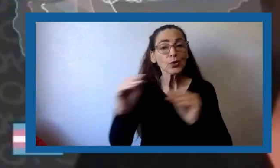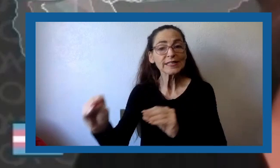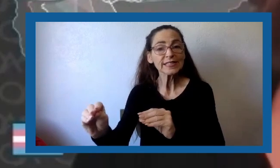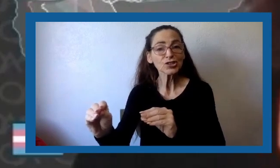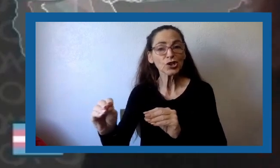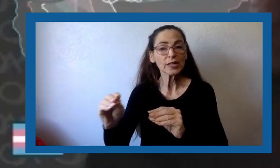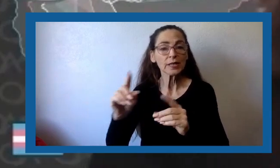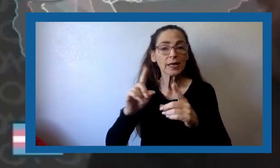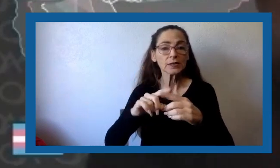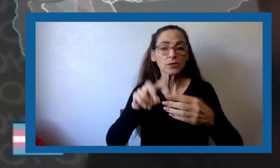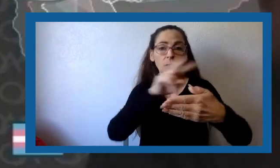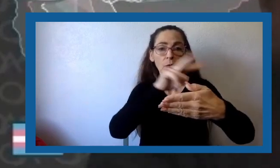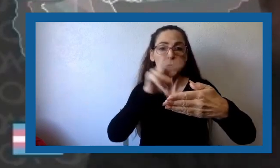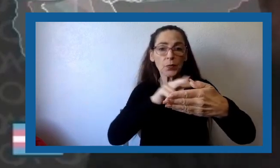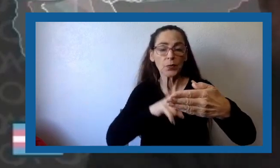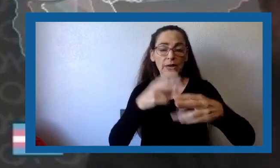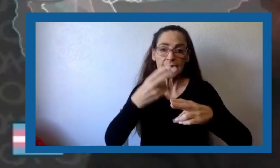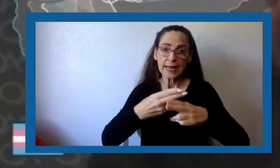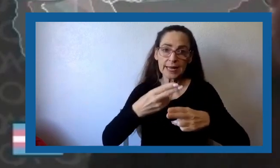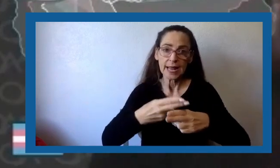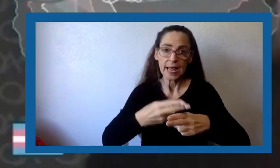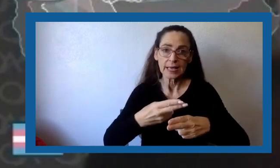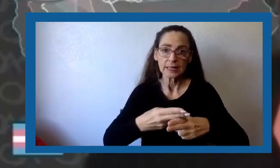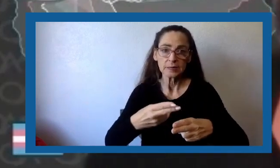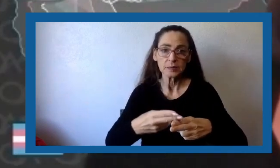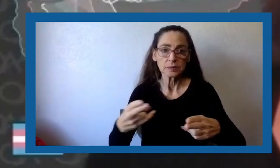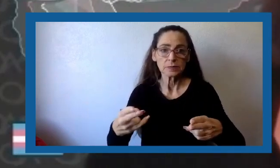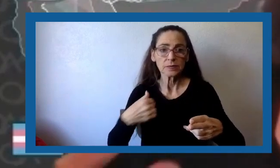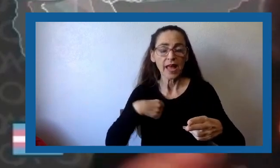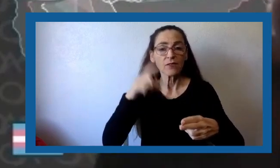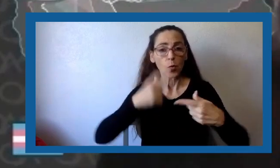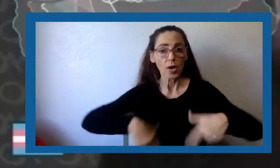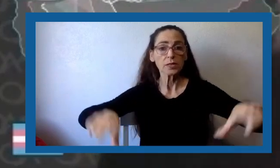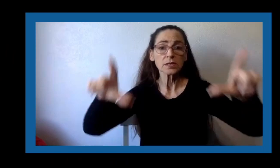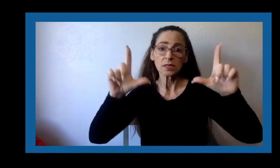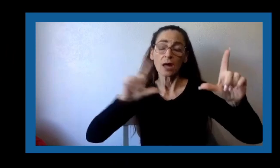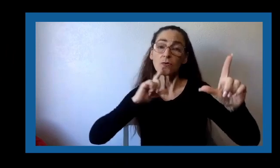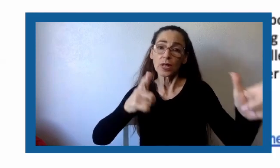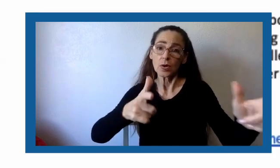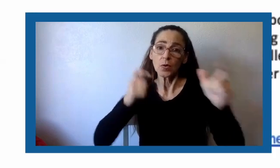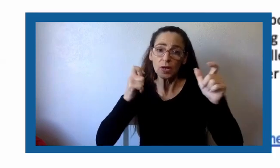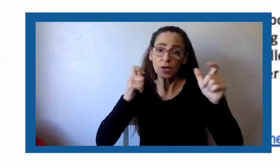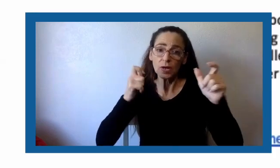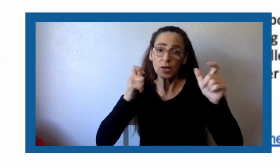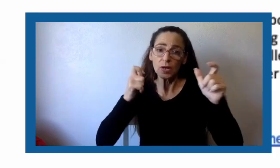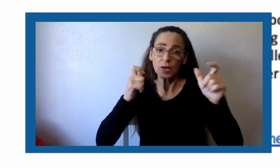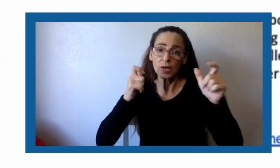into reading names. We have one slide, so really quickly a trigger warning